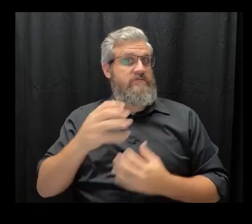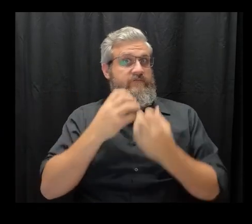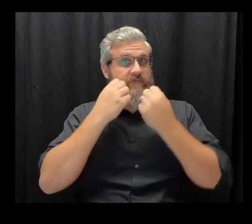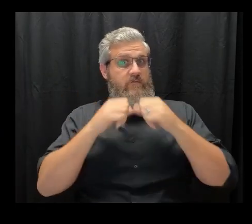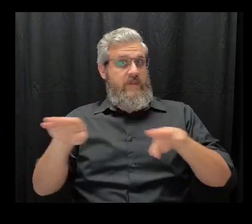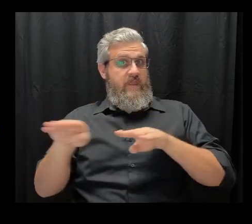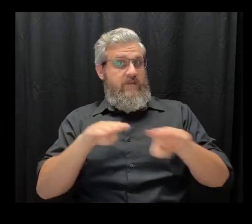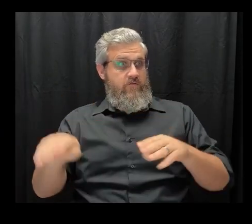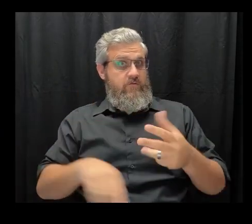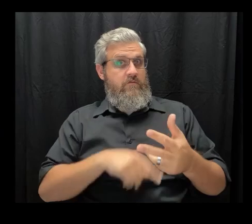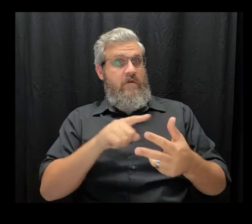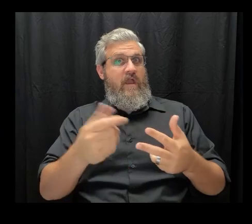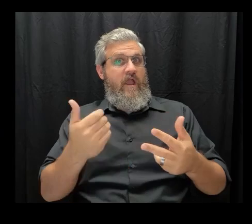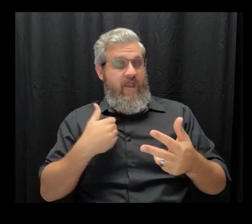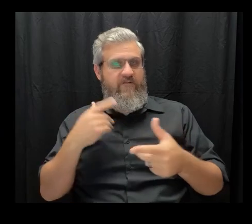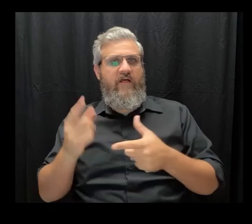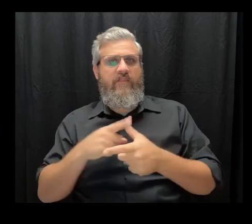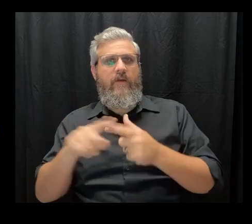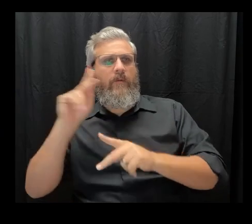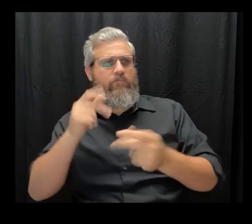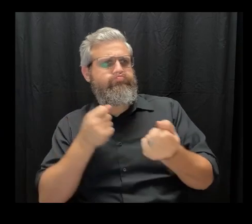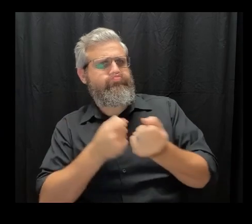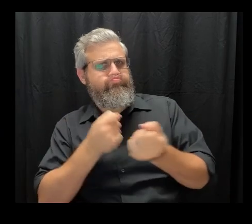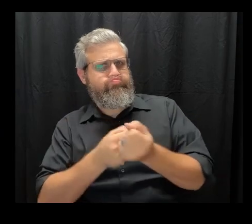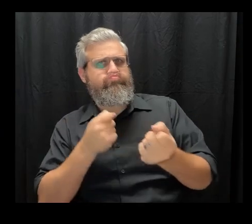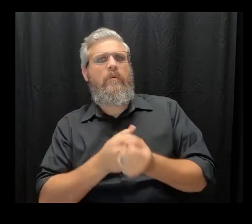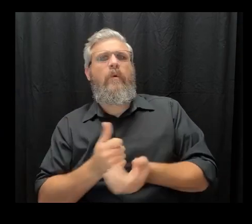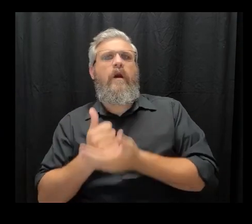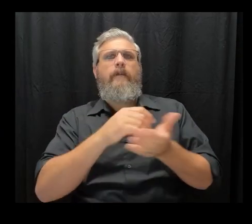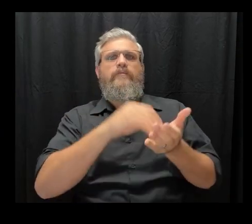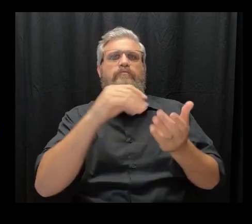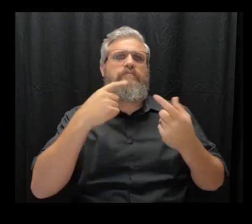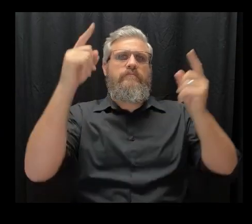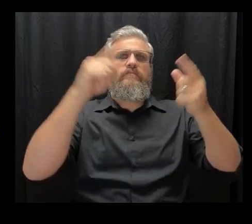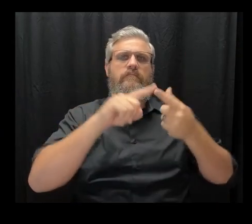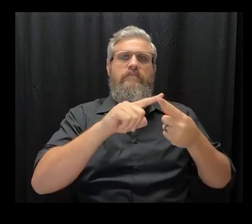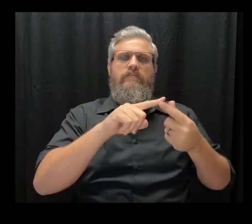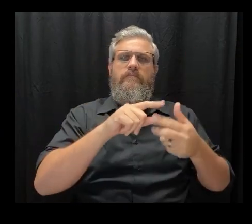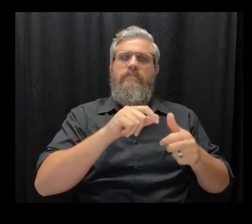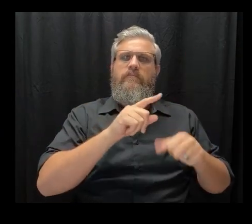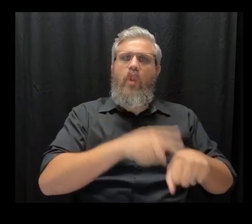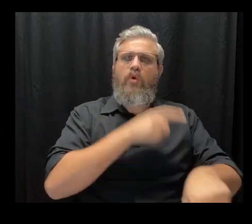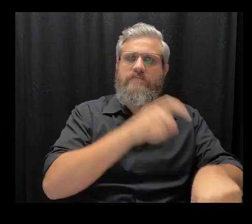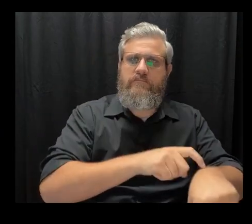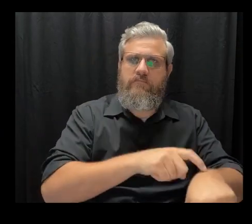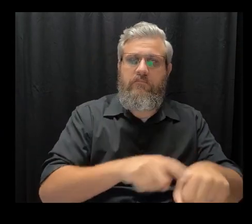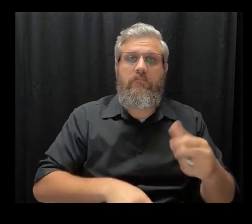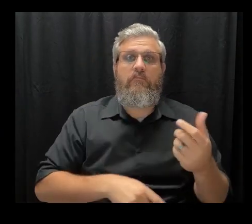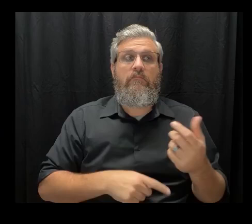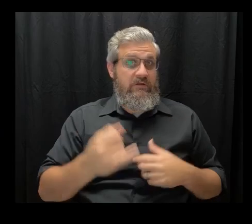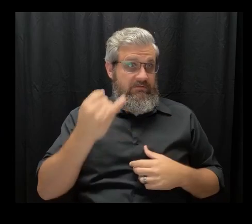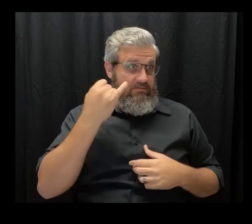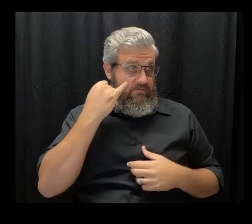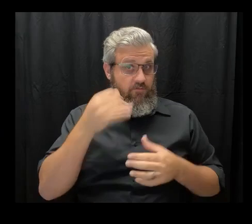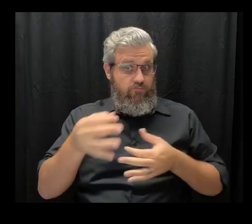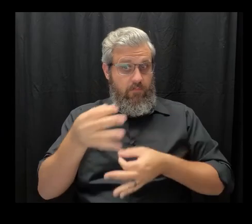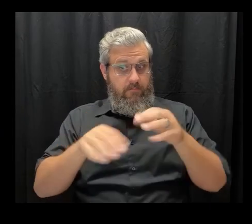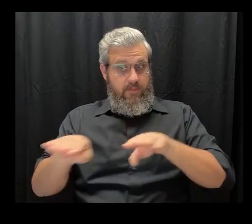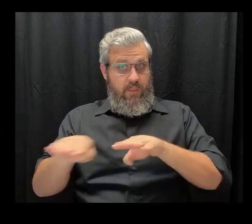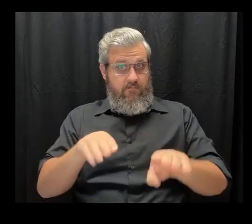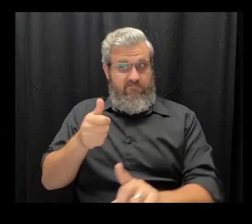others, which promotes long-term maintenance. When considering if a replacement behavior is socially valuable, consider the